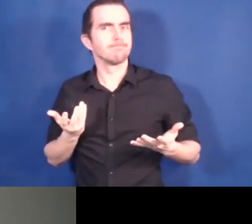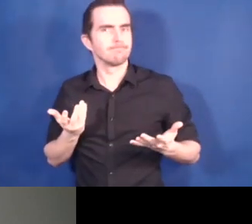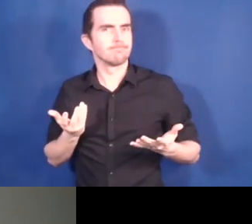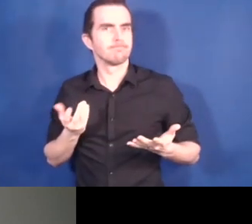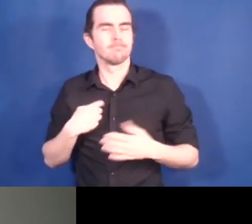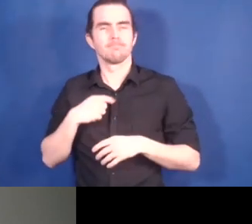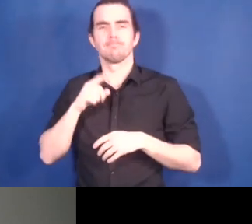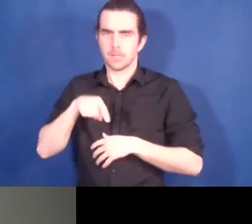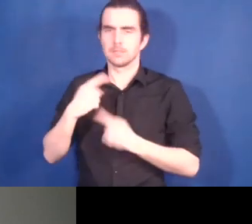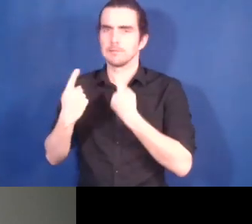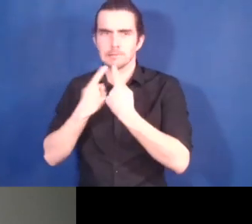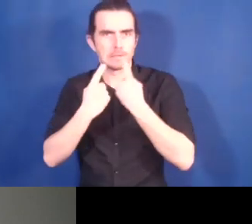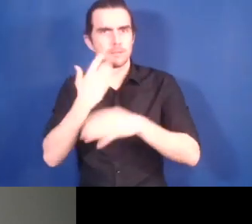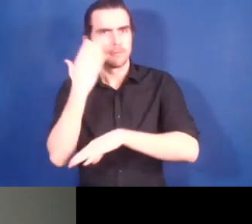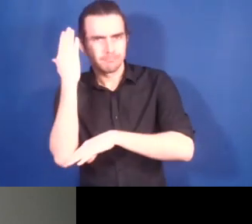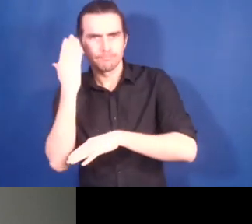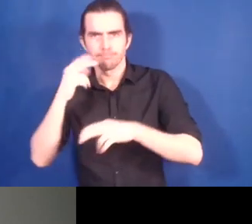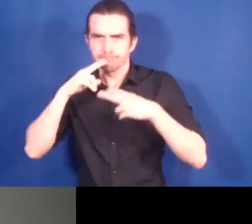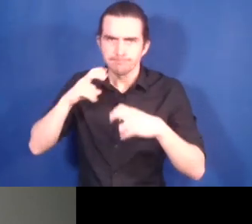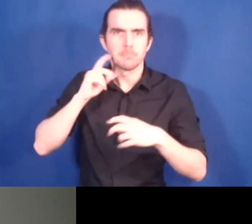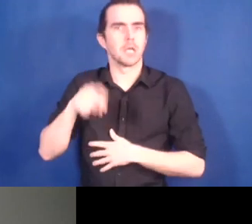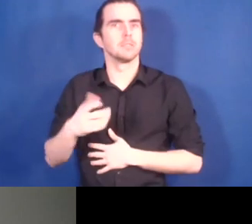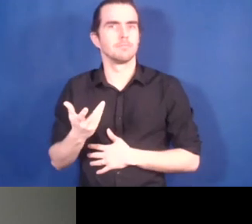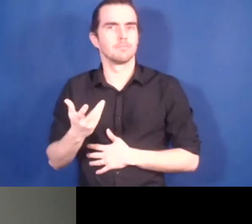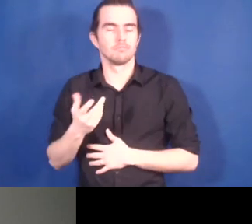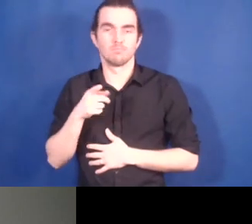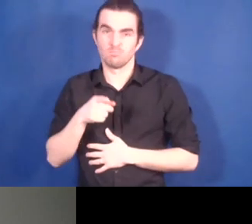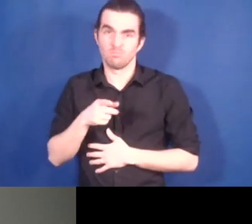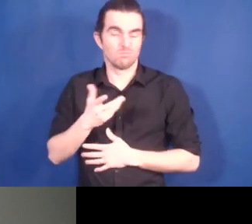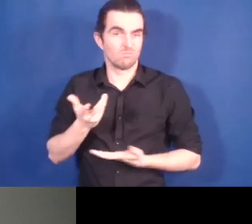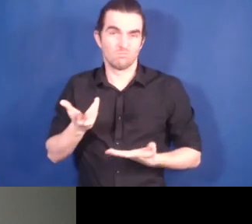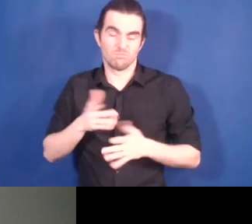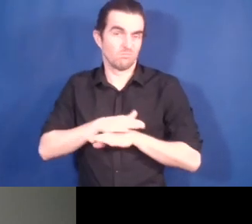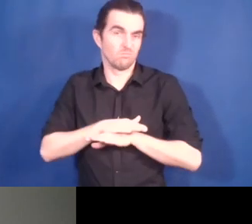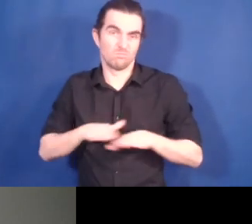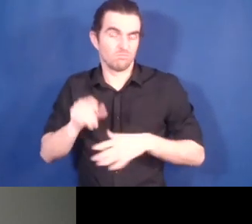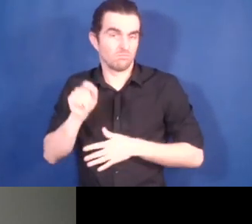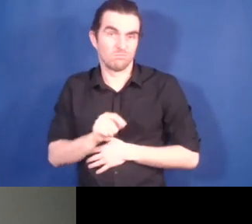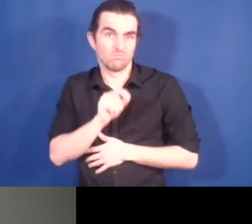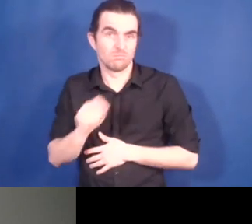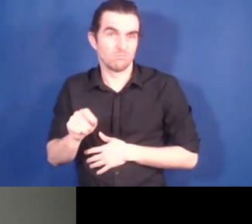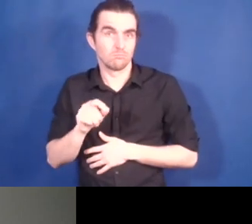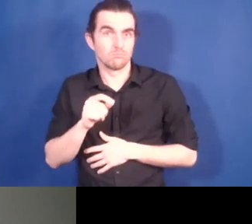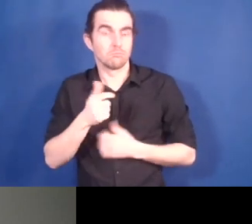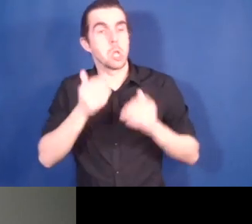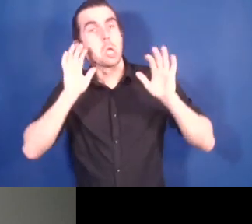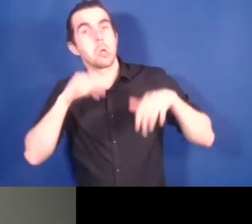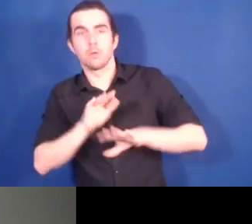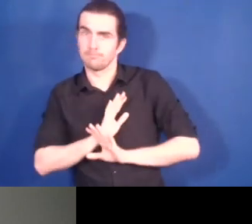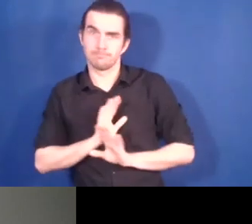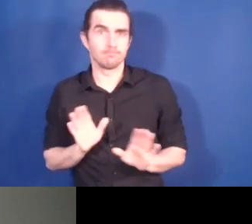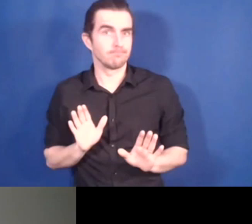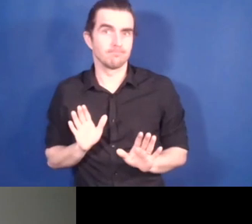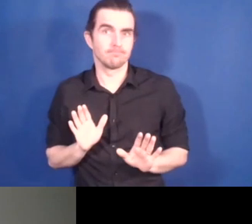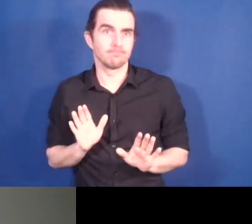research has to address, and we have to have impact in that field. And it's why philosophers, it was actually a